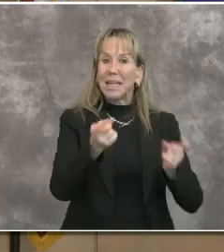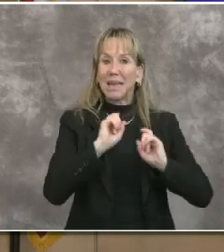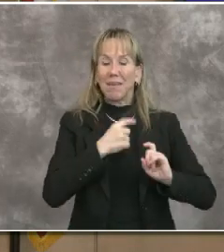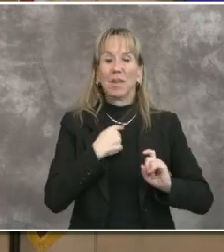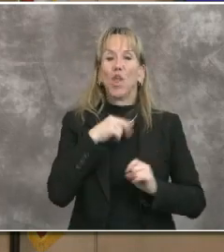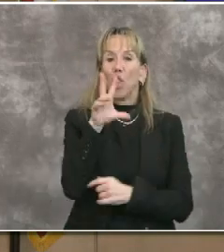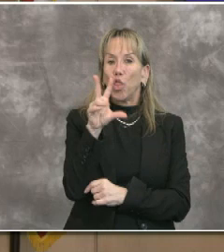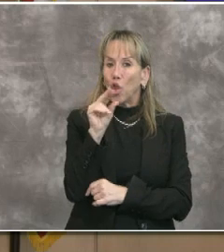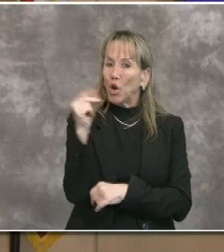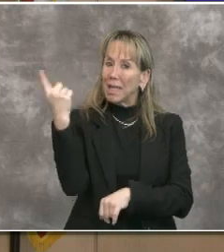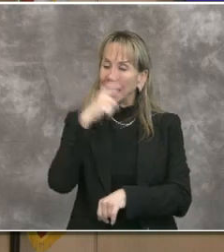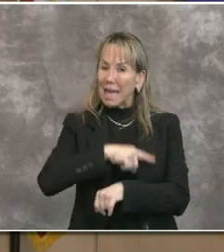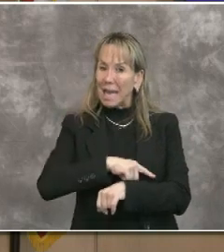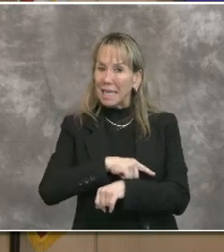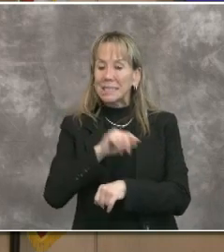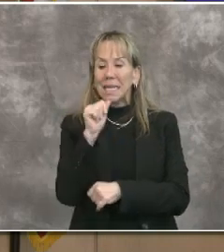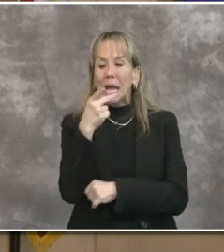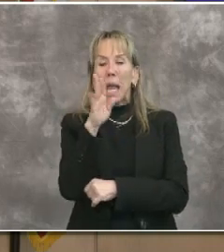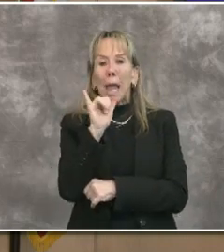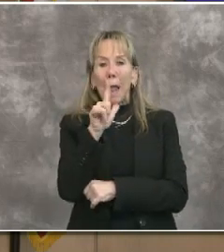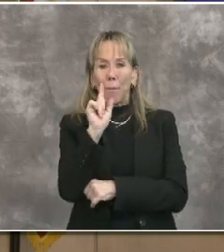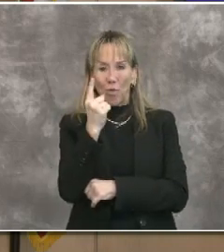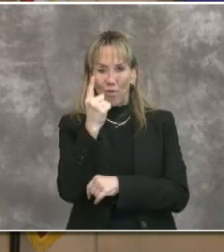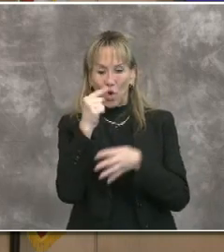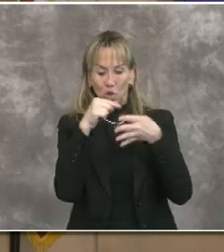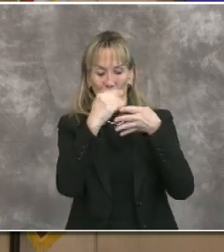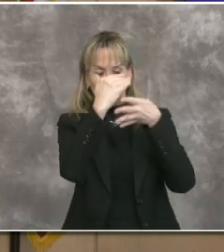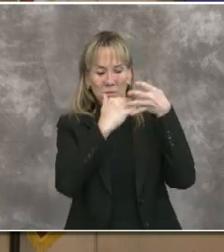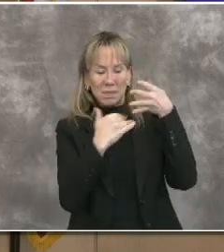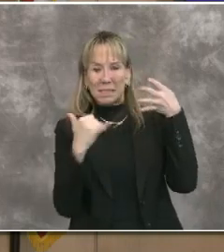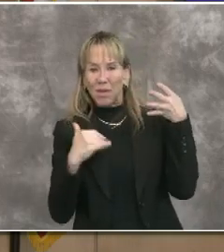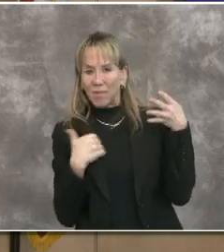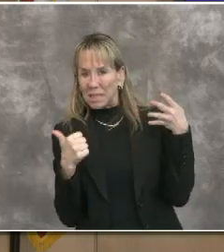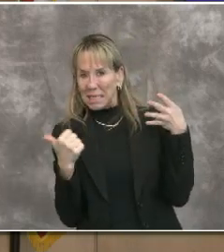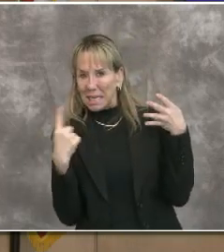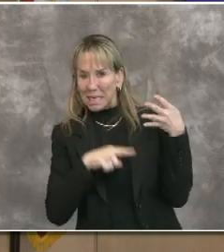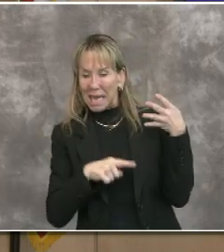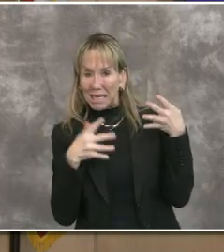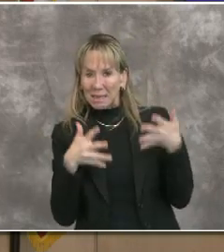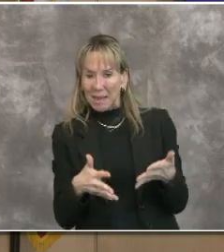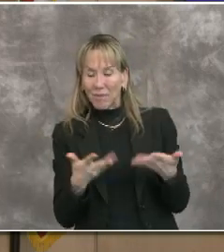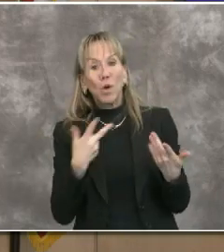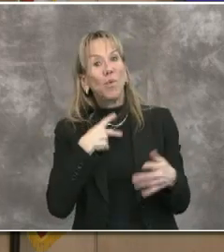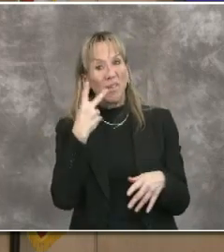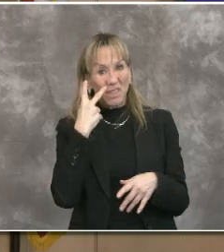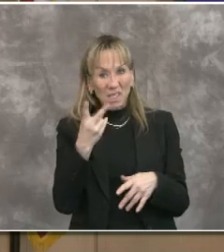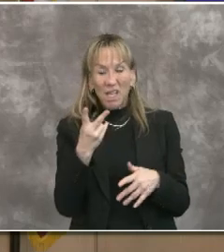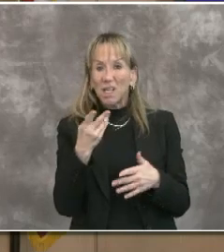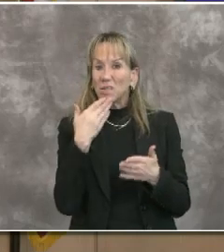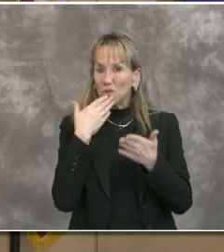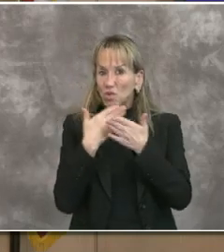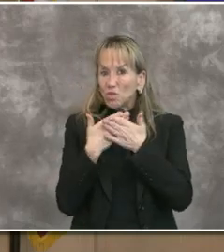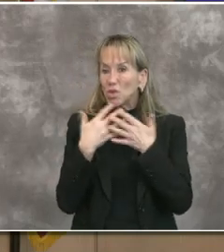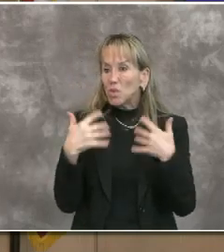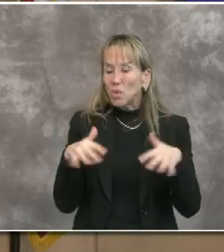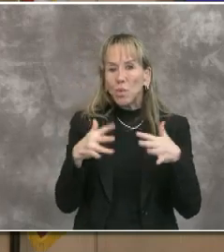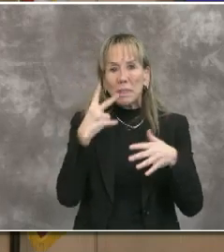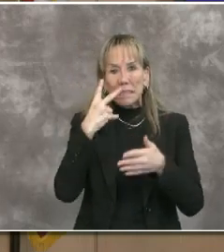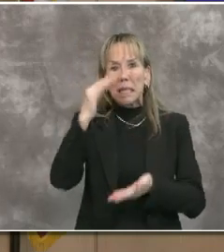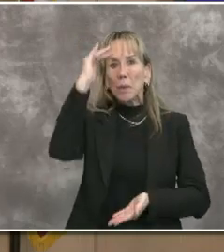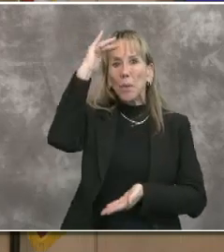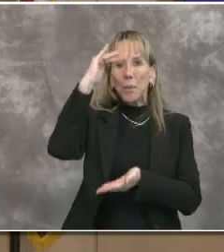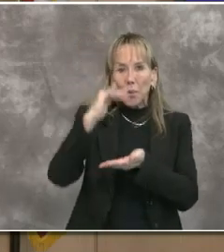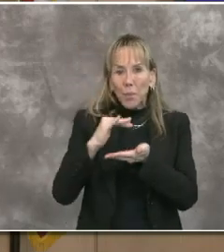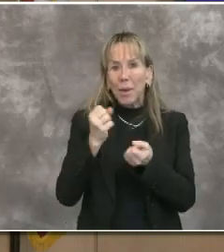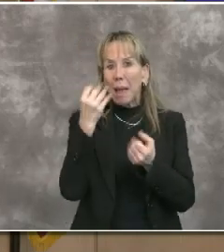1st. That 30 days is going to be up in 10 more days. We're seeing some very positive things in regards to the decline in the